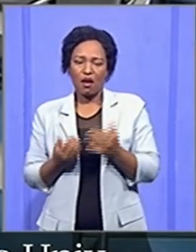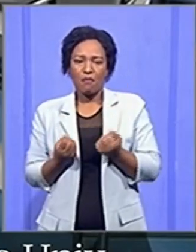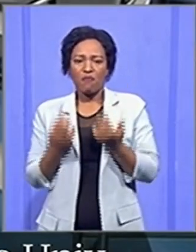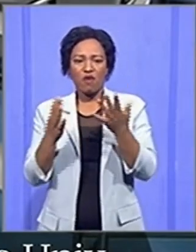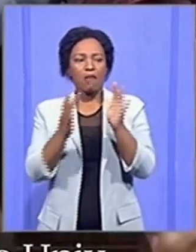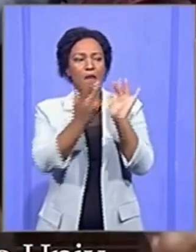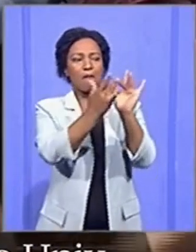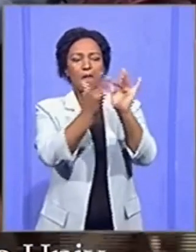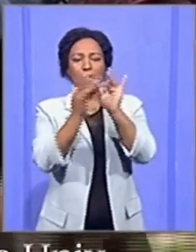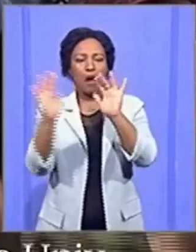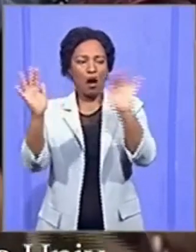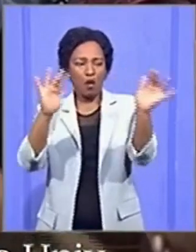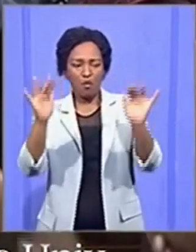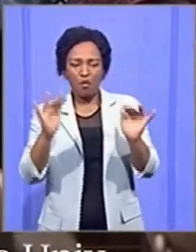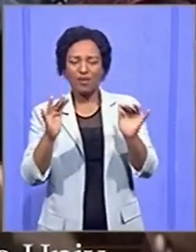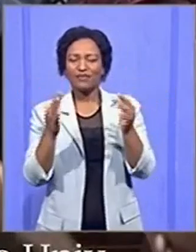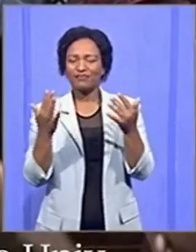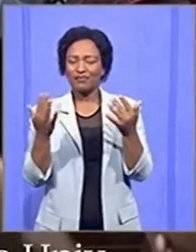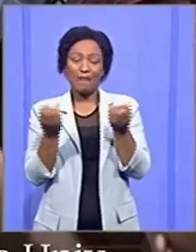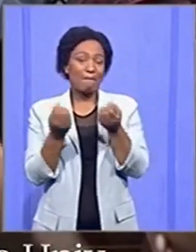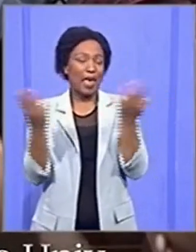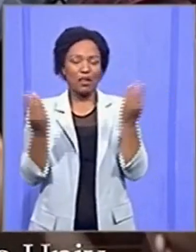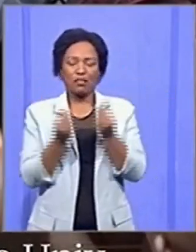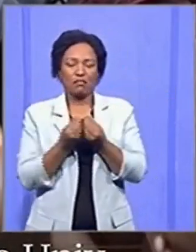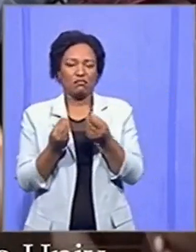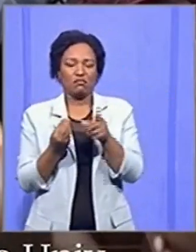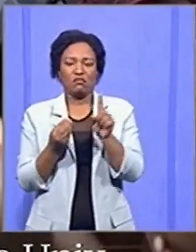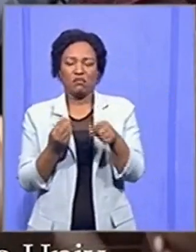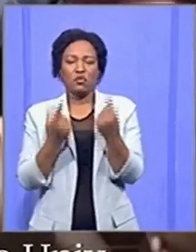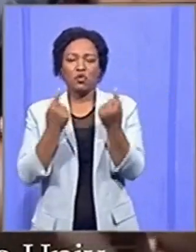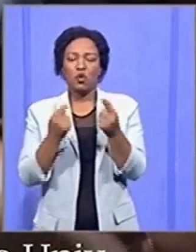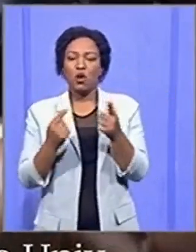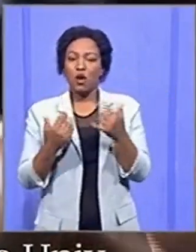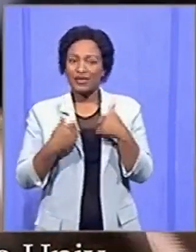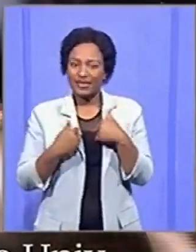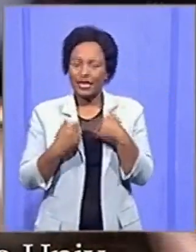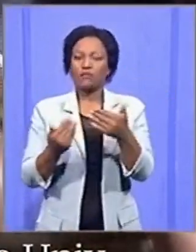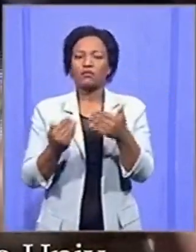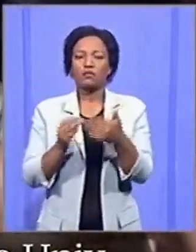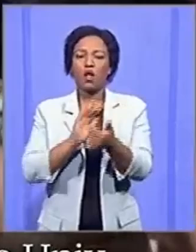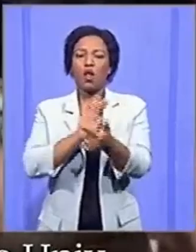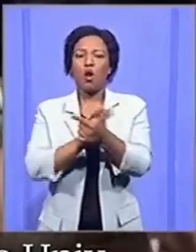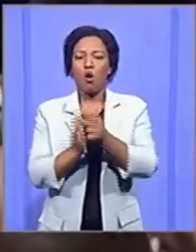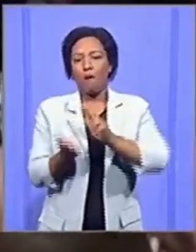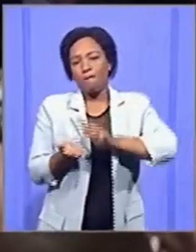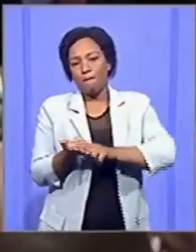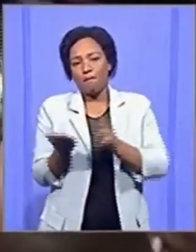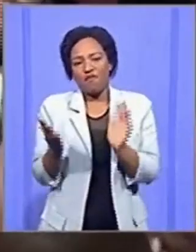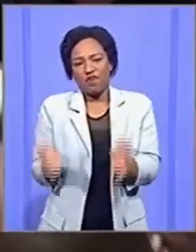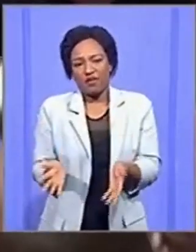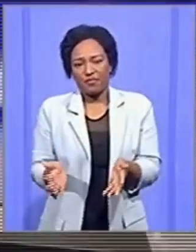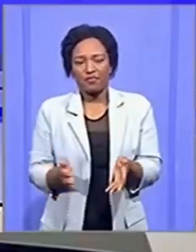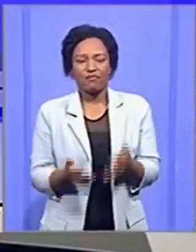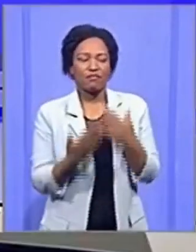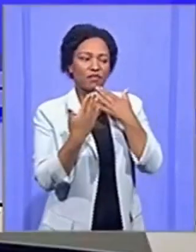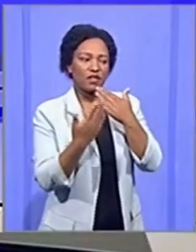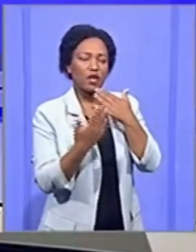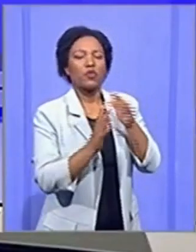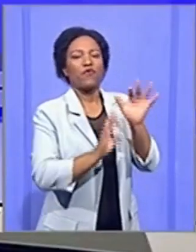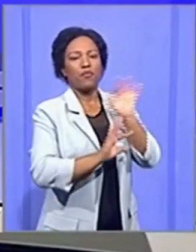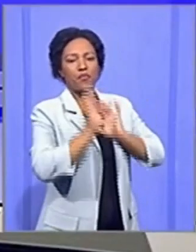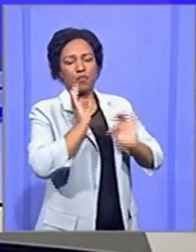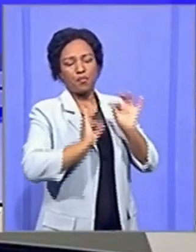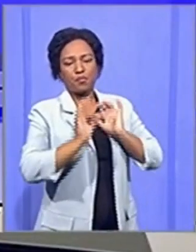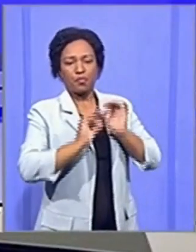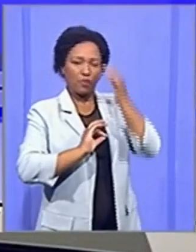contractuwe gore ba tlo ko ntho dingata ena ke qalo fela e tlhophiso. re lebogela tshedimosetso ya